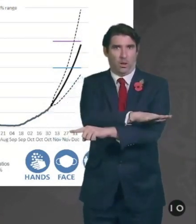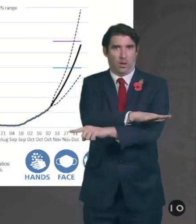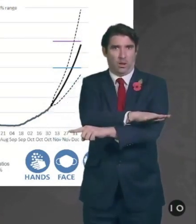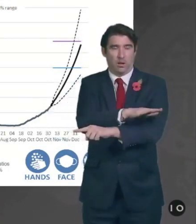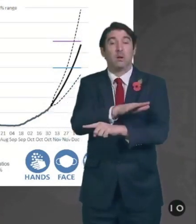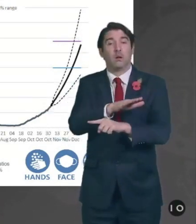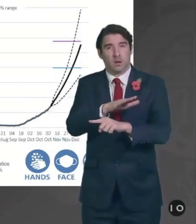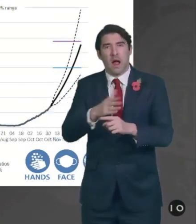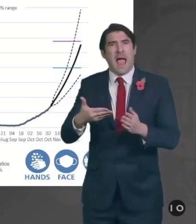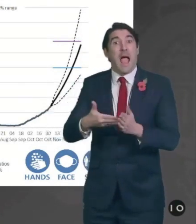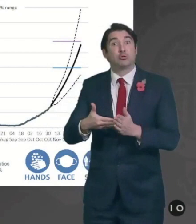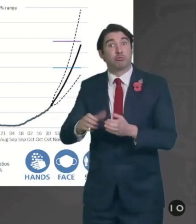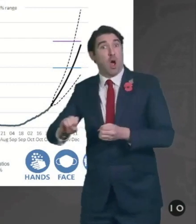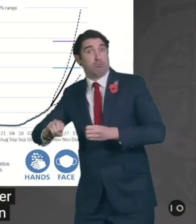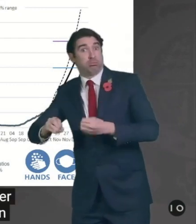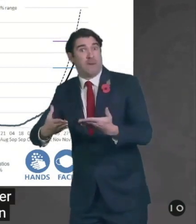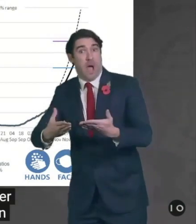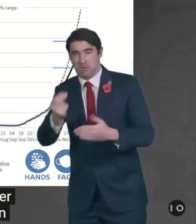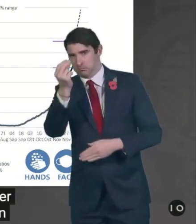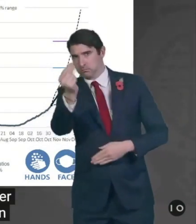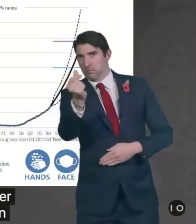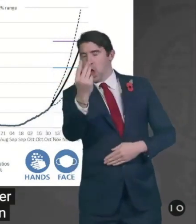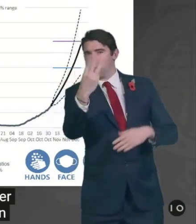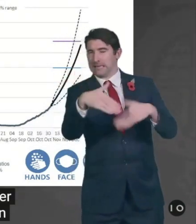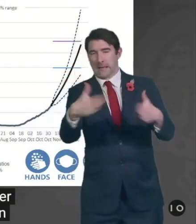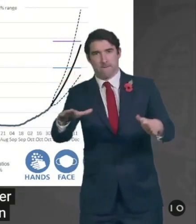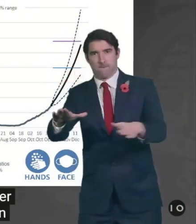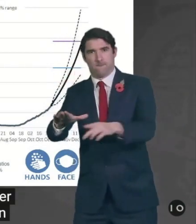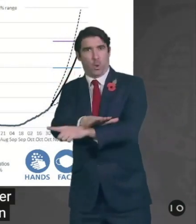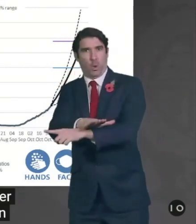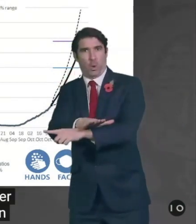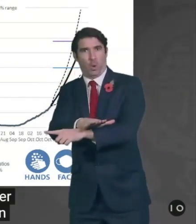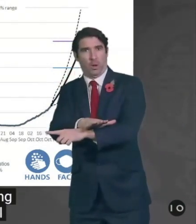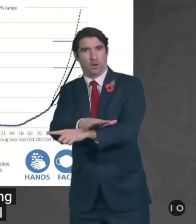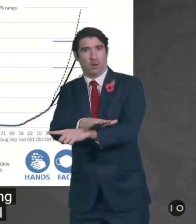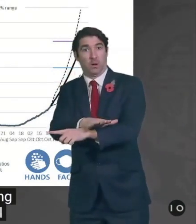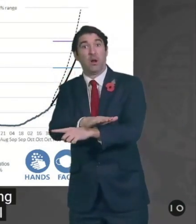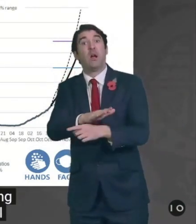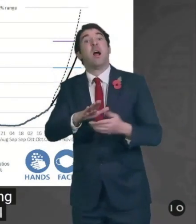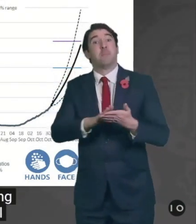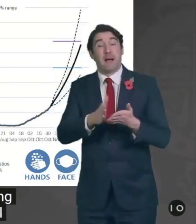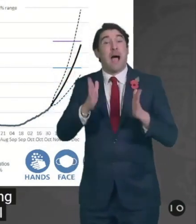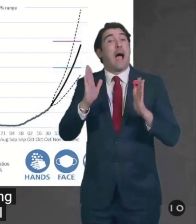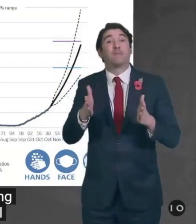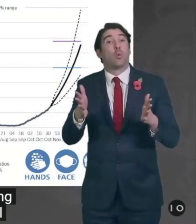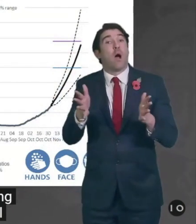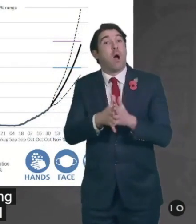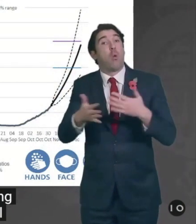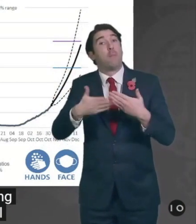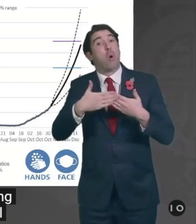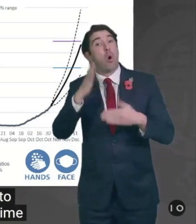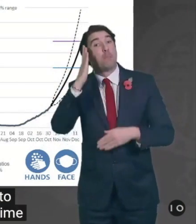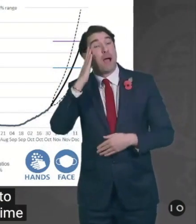and then extra capacity caused by having to postpone, unfortunately, all the things that nobody wants to postpone